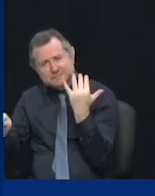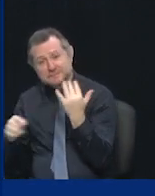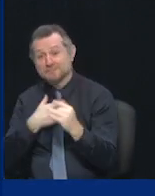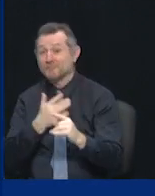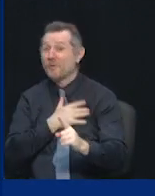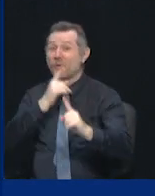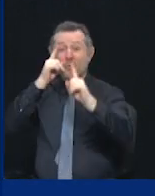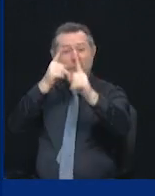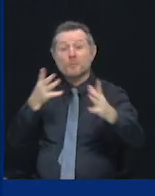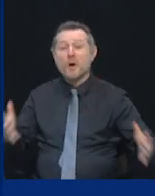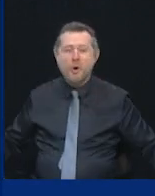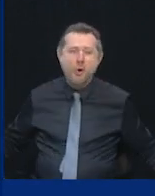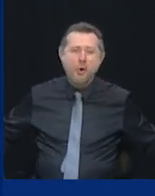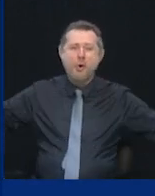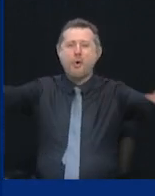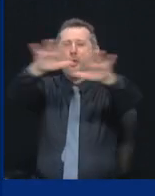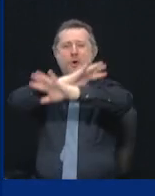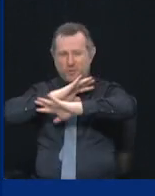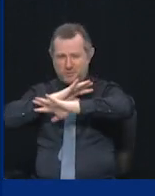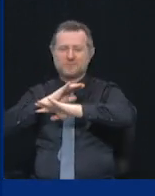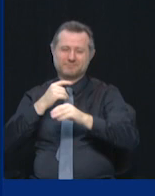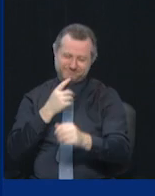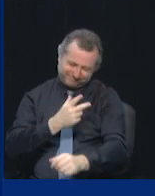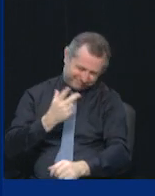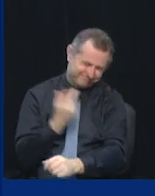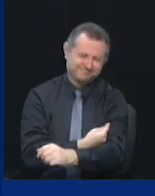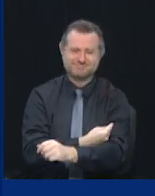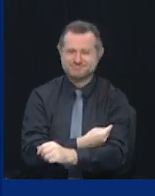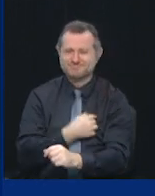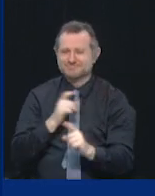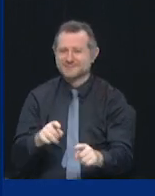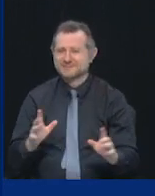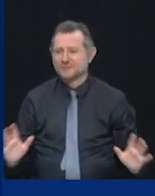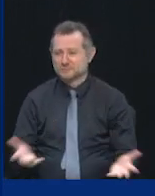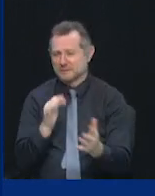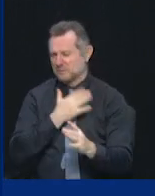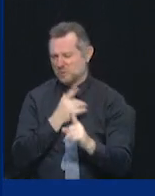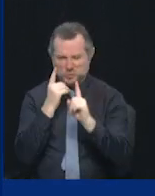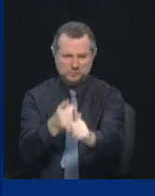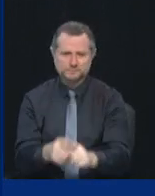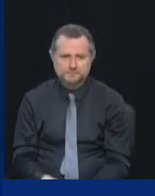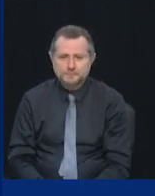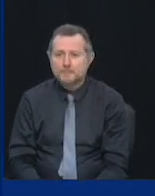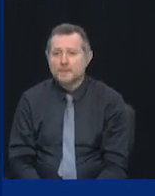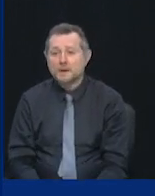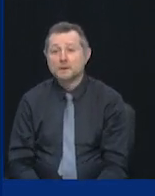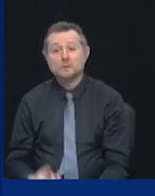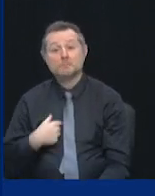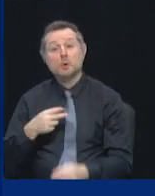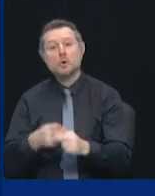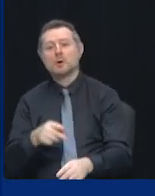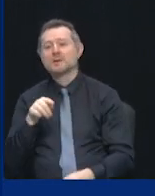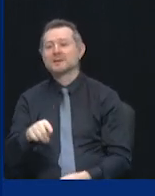rate up. And in this situation, we've always handled this as a community.